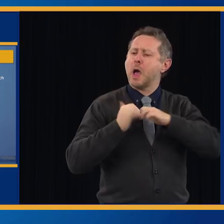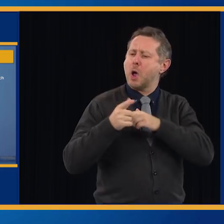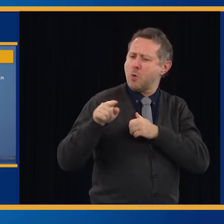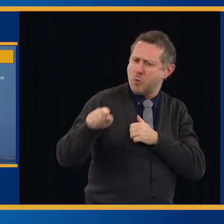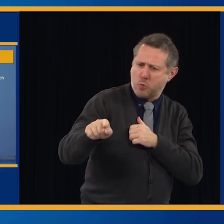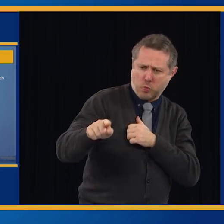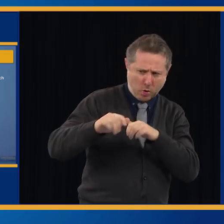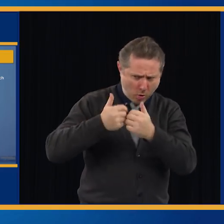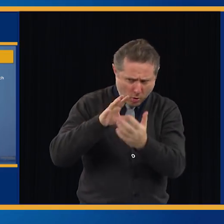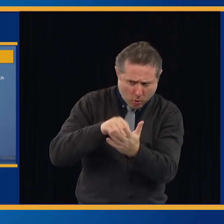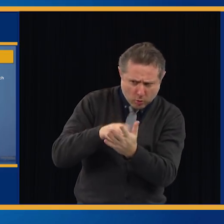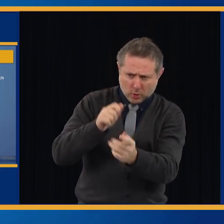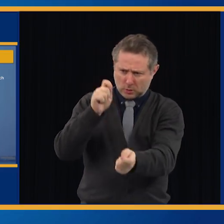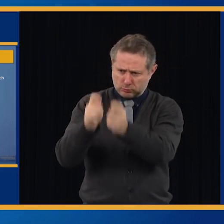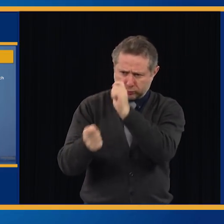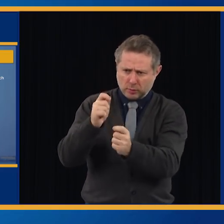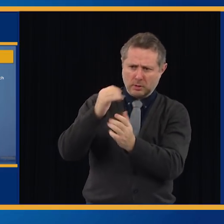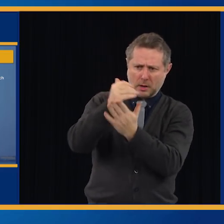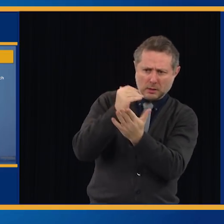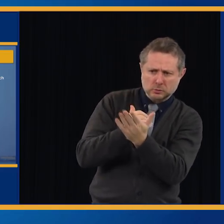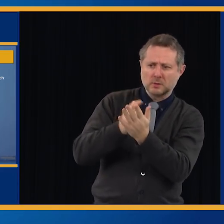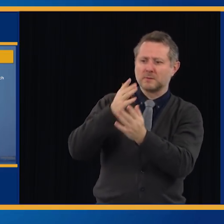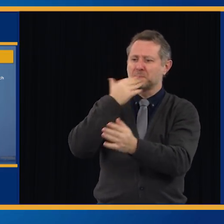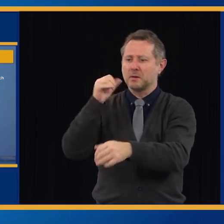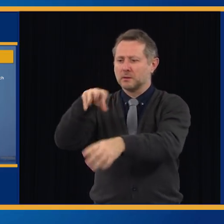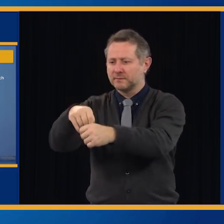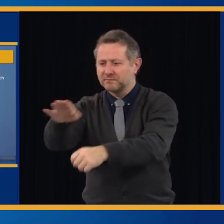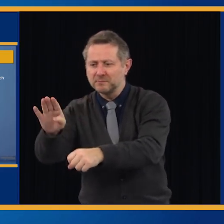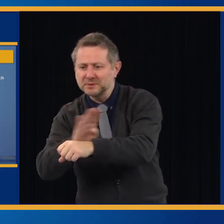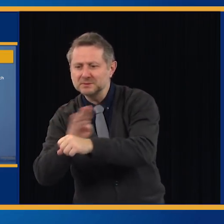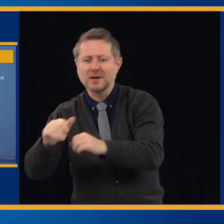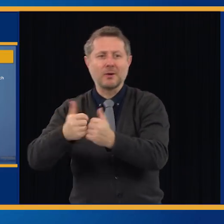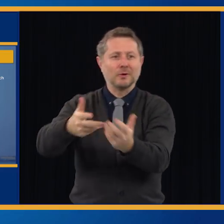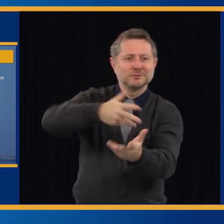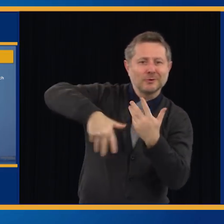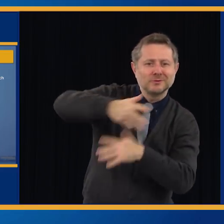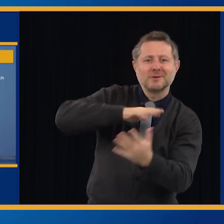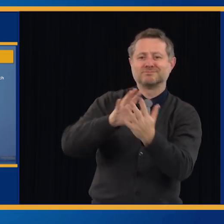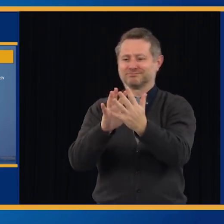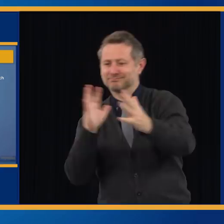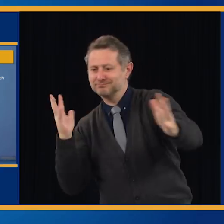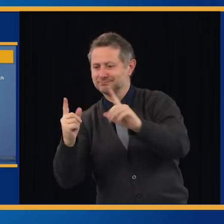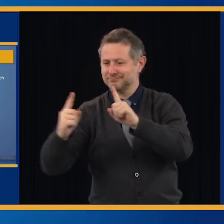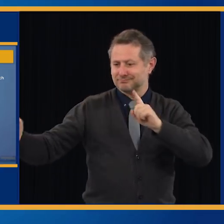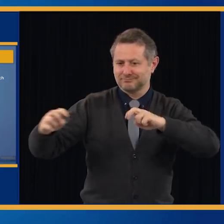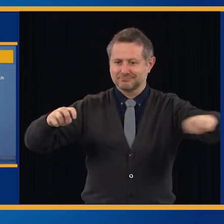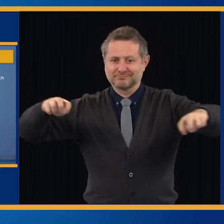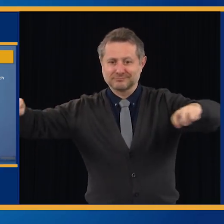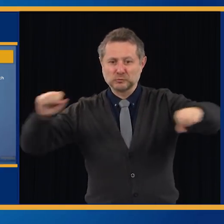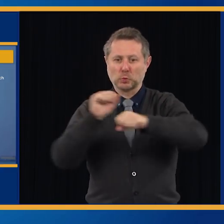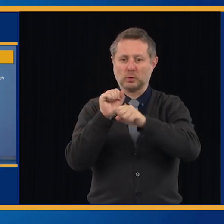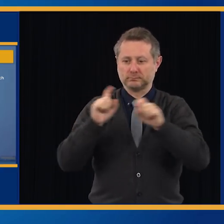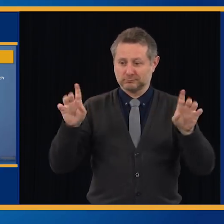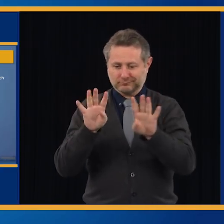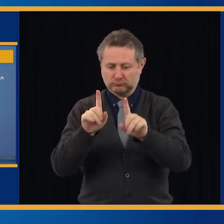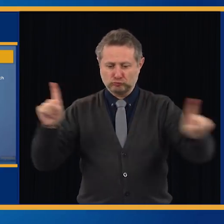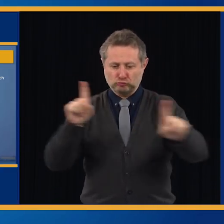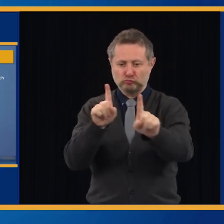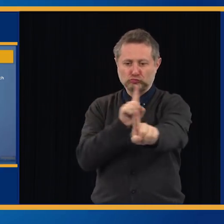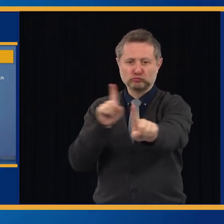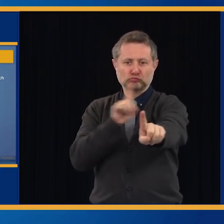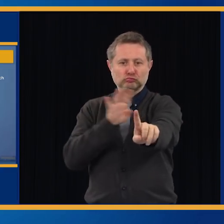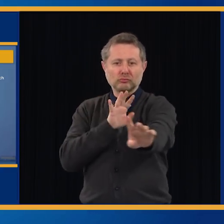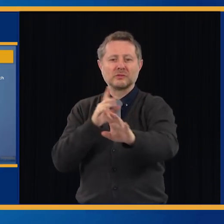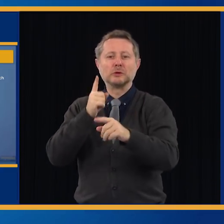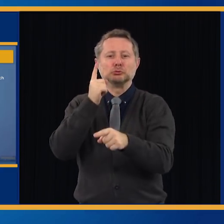learned. How do you incorporate social distancing? How do you incorporate fewer people in a space so you reduce density? How do you have the right PPE? How are